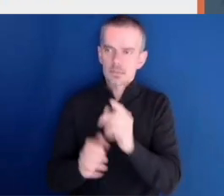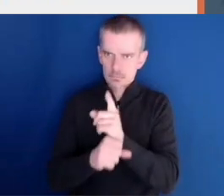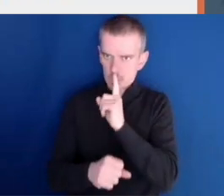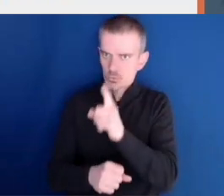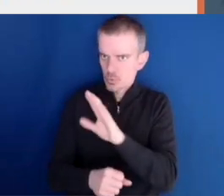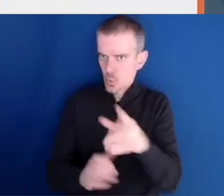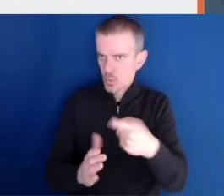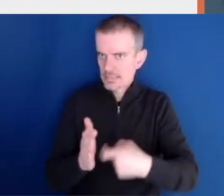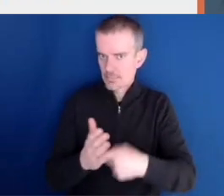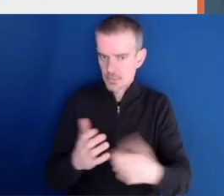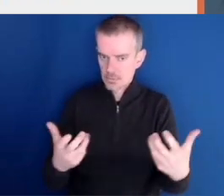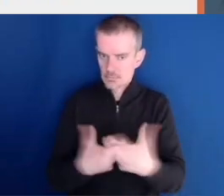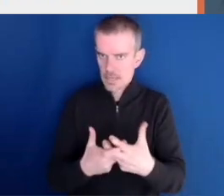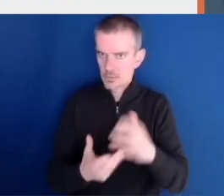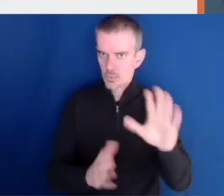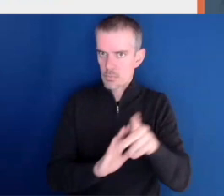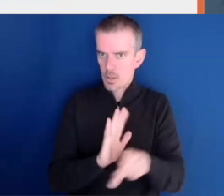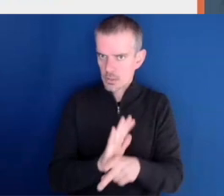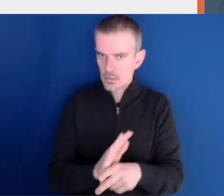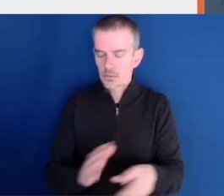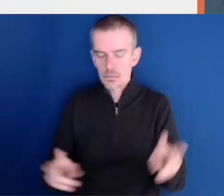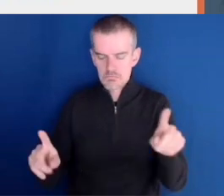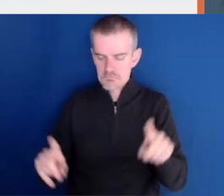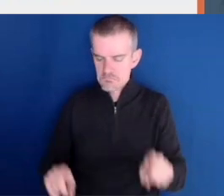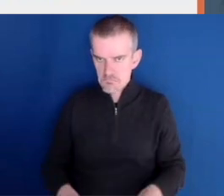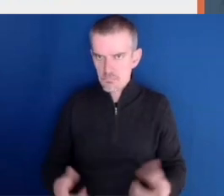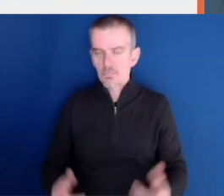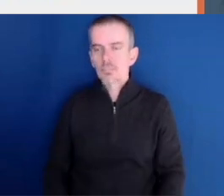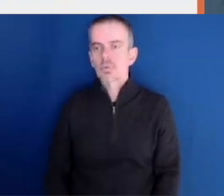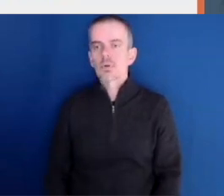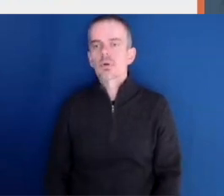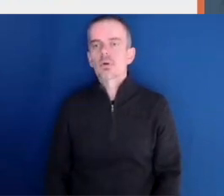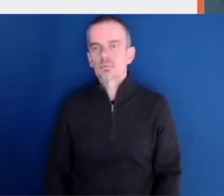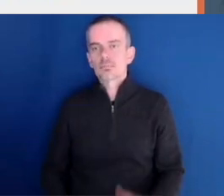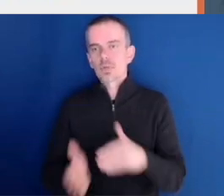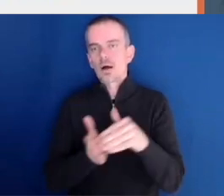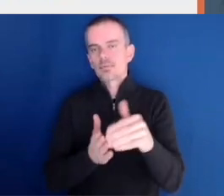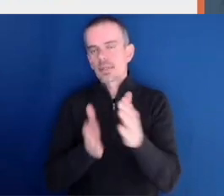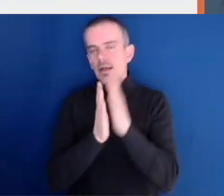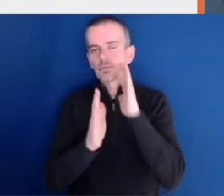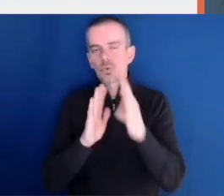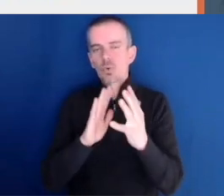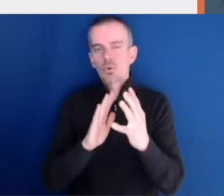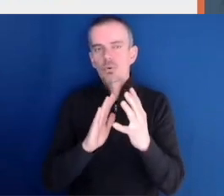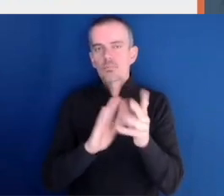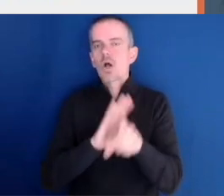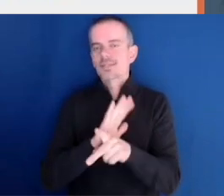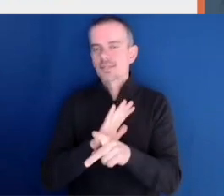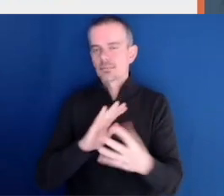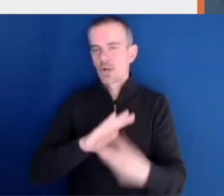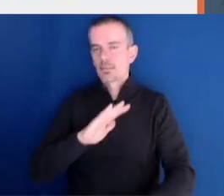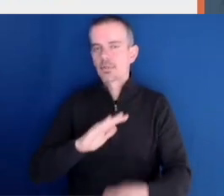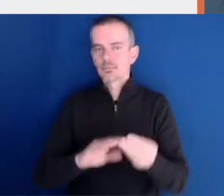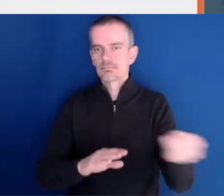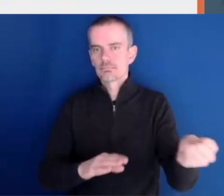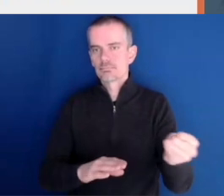your expenses align with your travel policy? So, they do often ask for copies of your policy at the onset of your